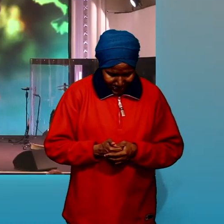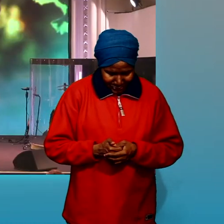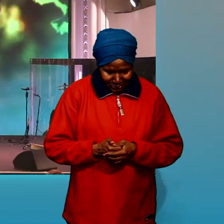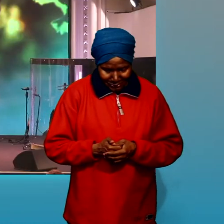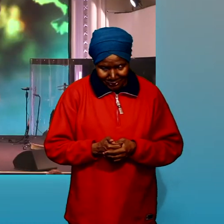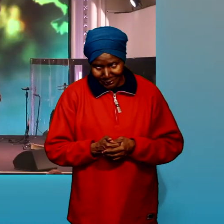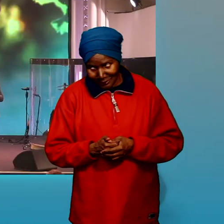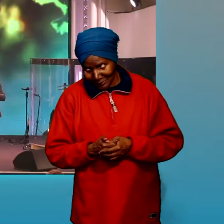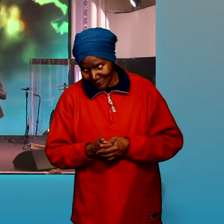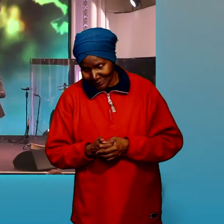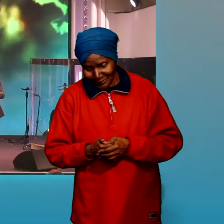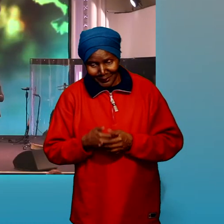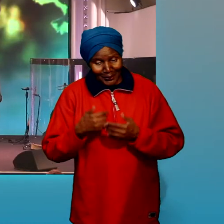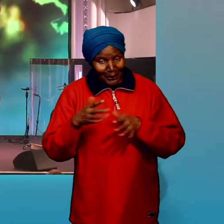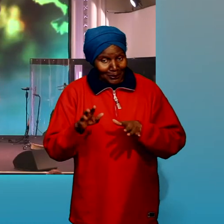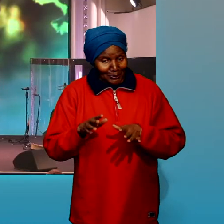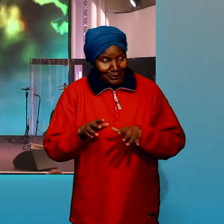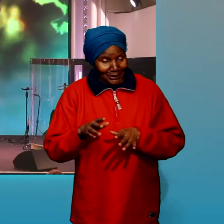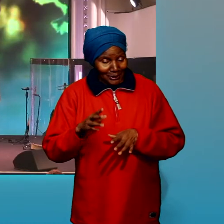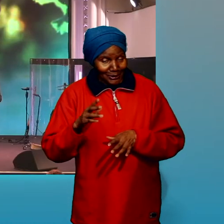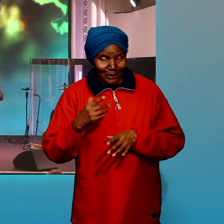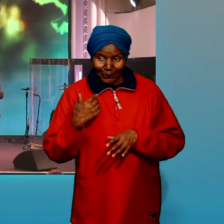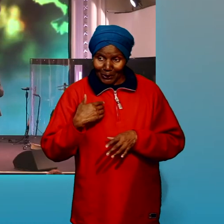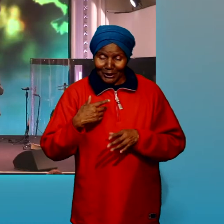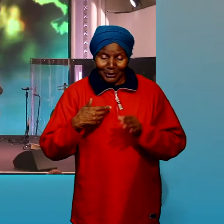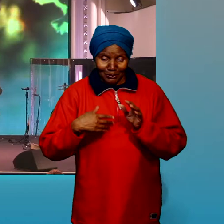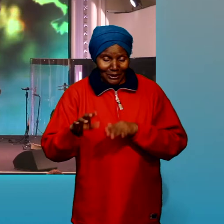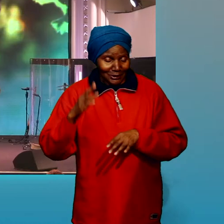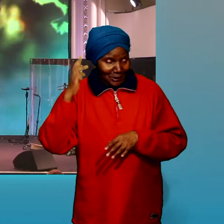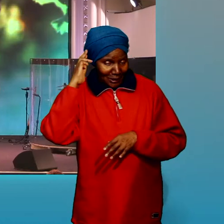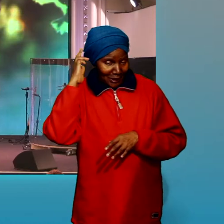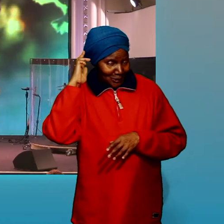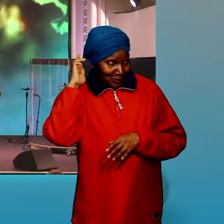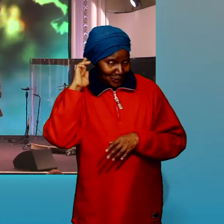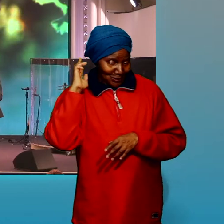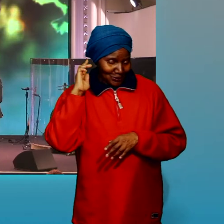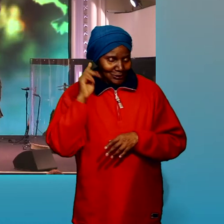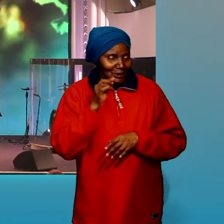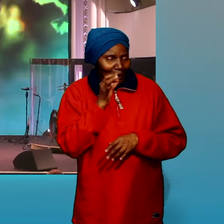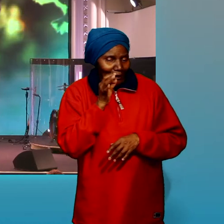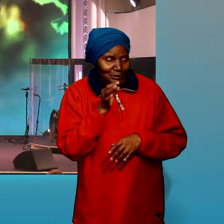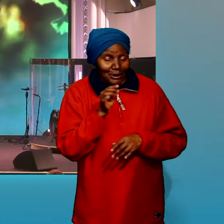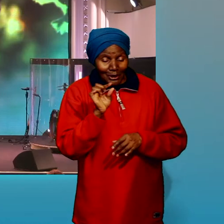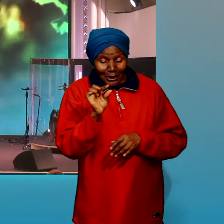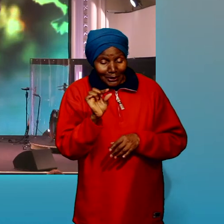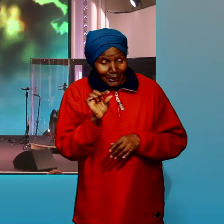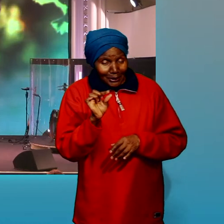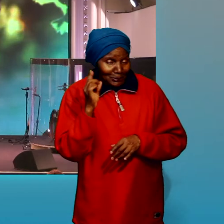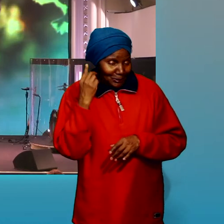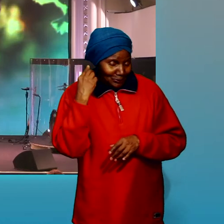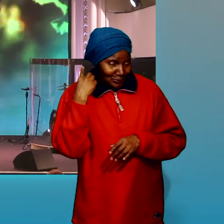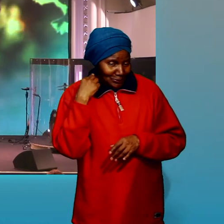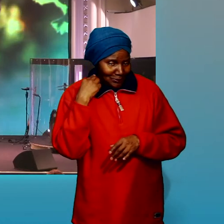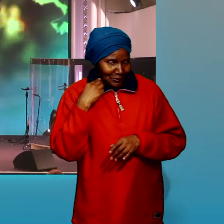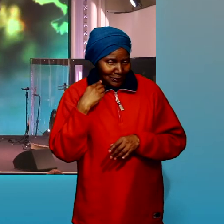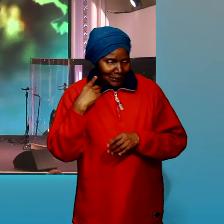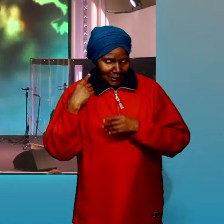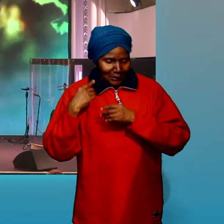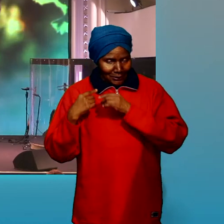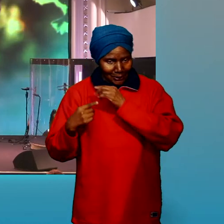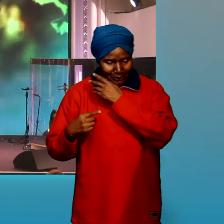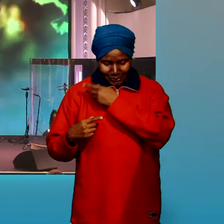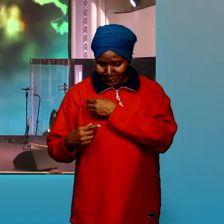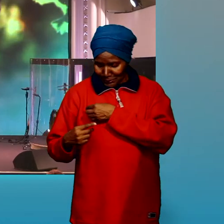hairdresser and you've asked the hairdresser, can you just give me just a little cut? And they cut off more than they